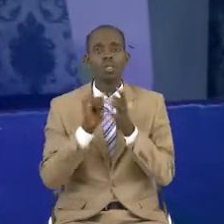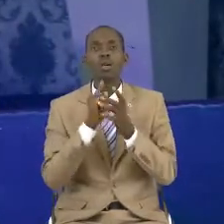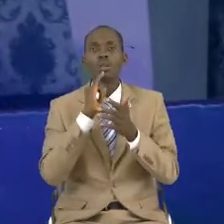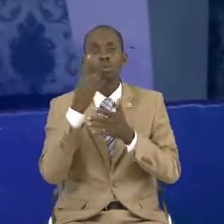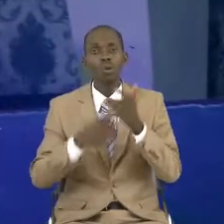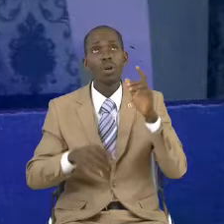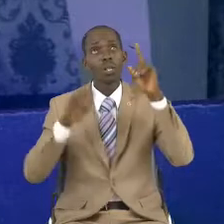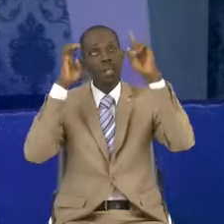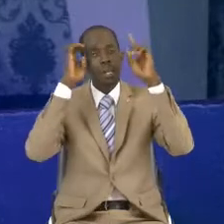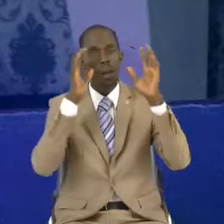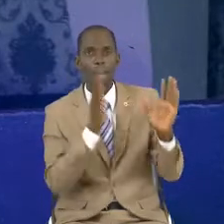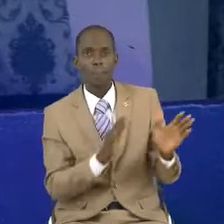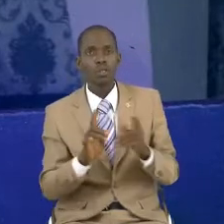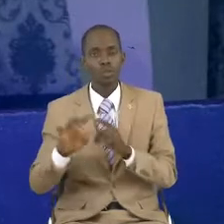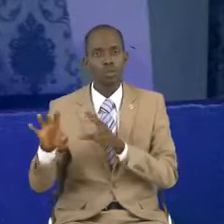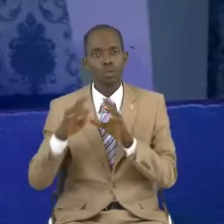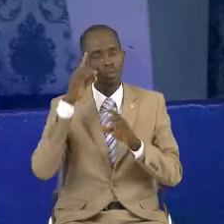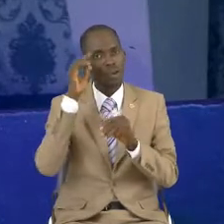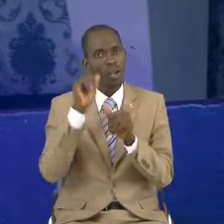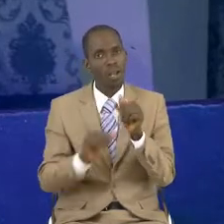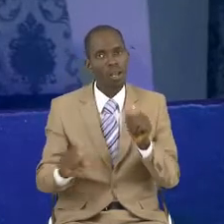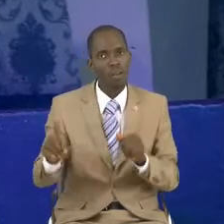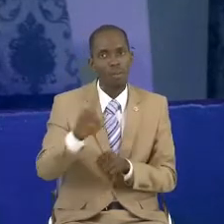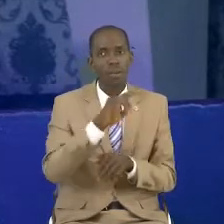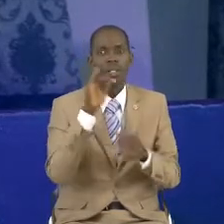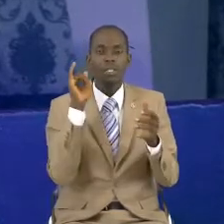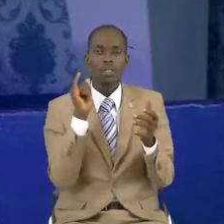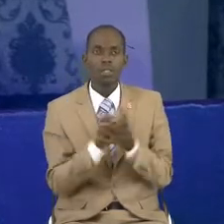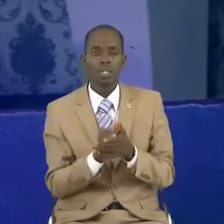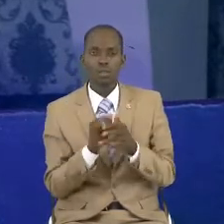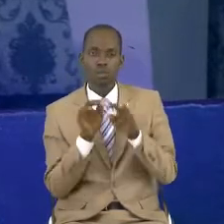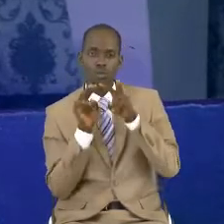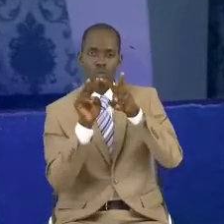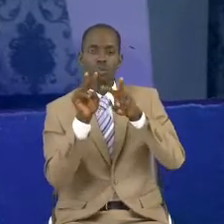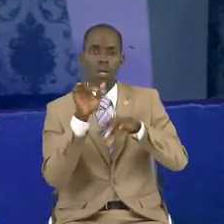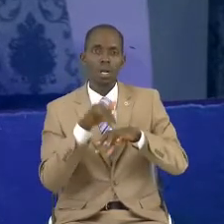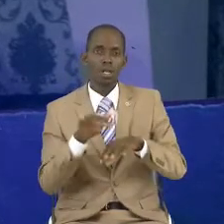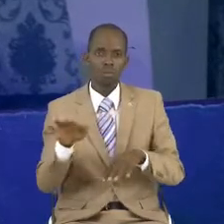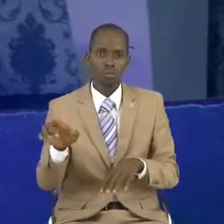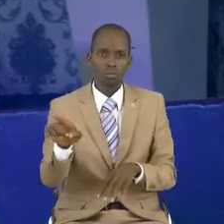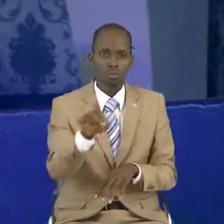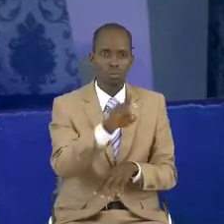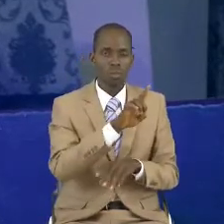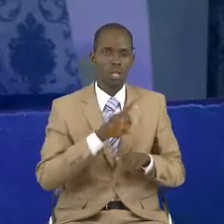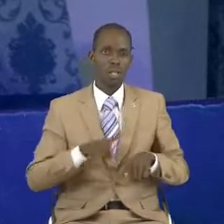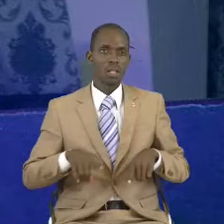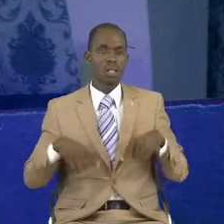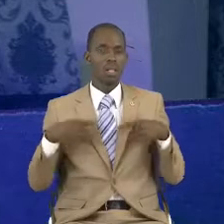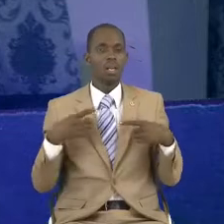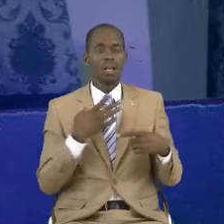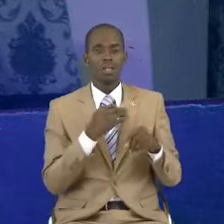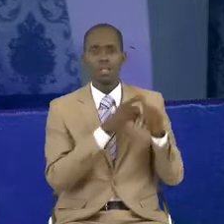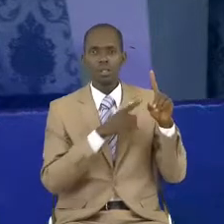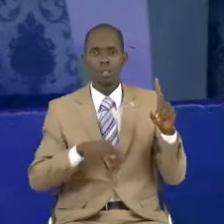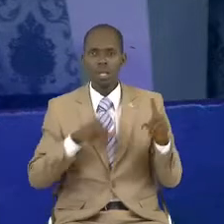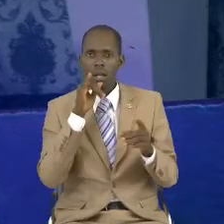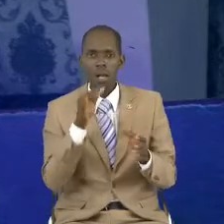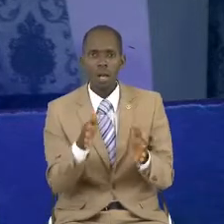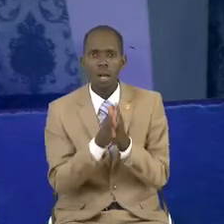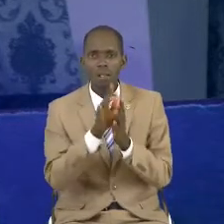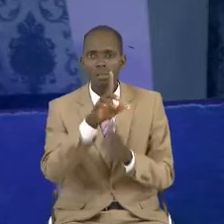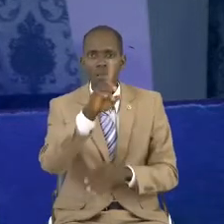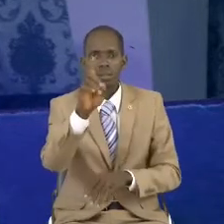everyone that will look at their lives as the lord is asking them where are